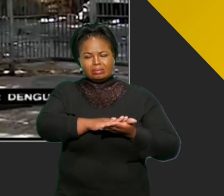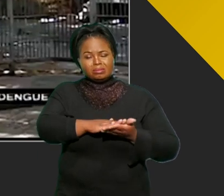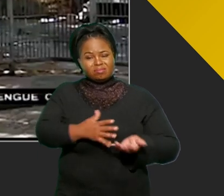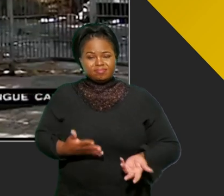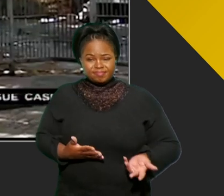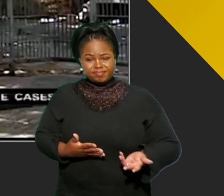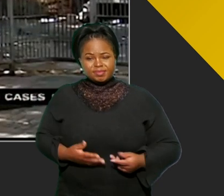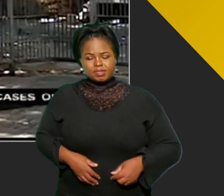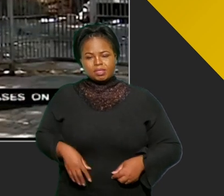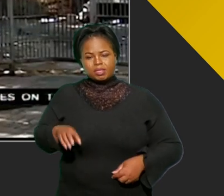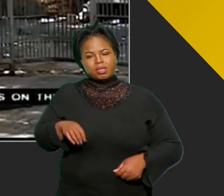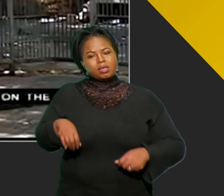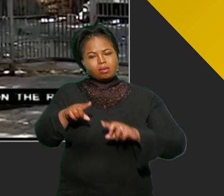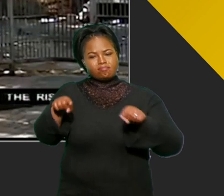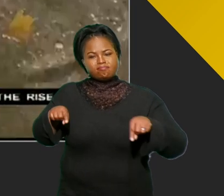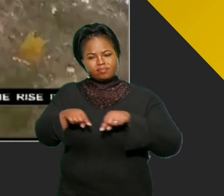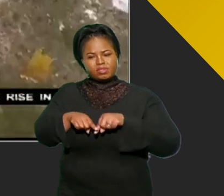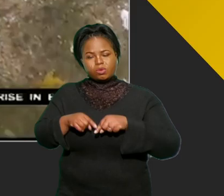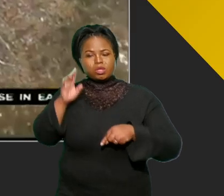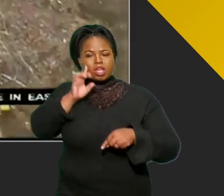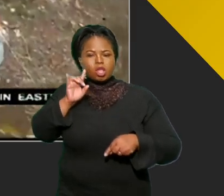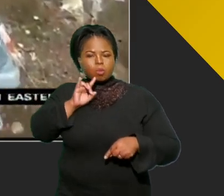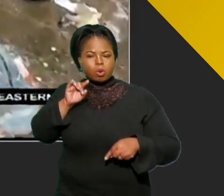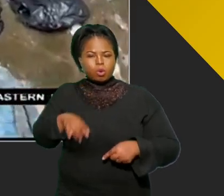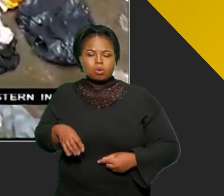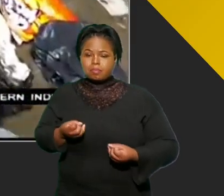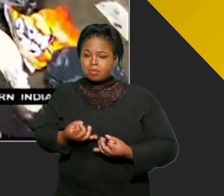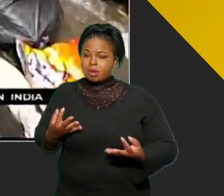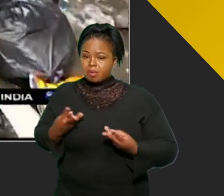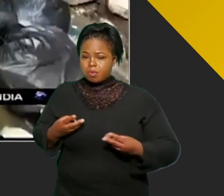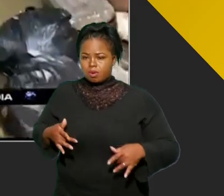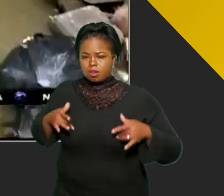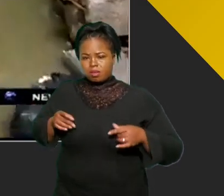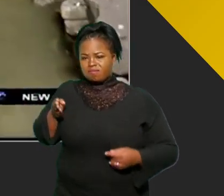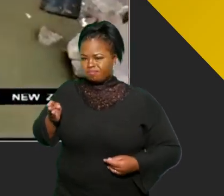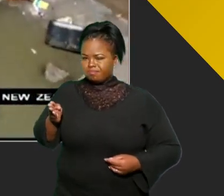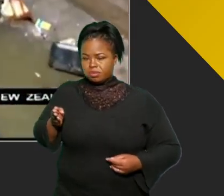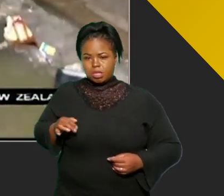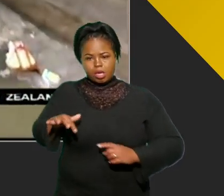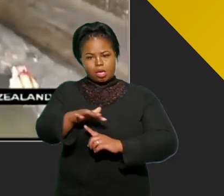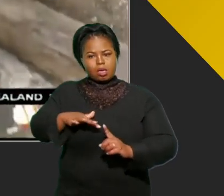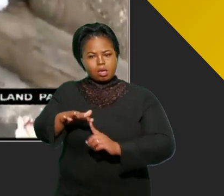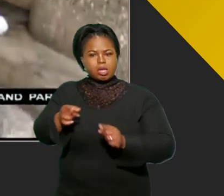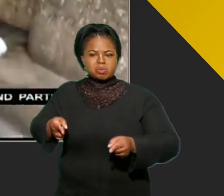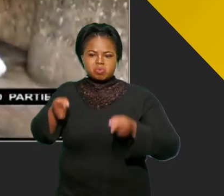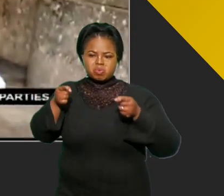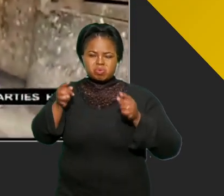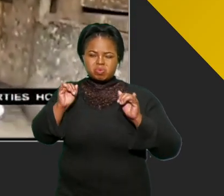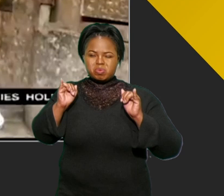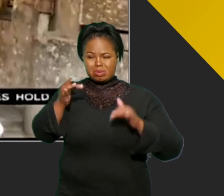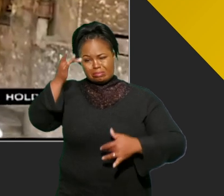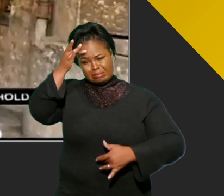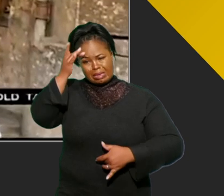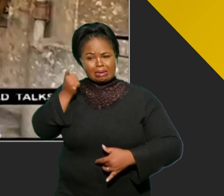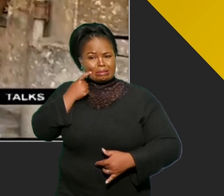Vernon Court in Hillbrow, home to thousands. The conditions deplorable, posing health